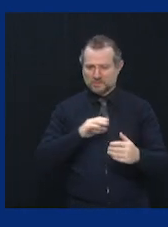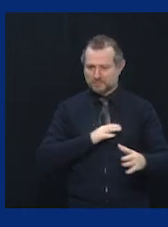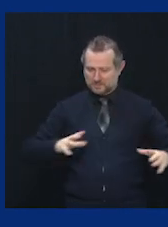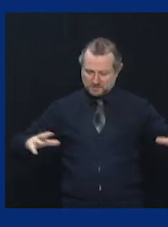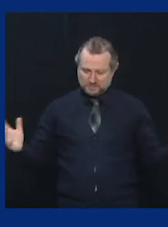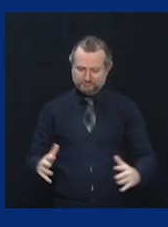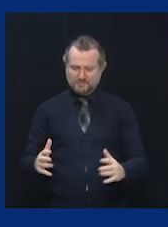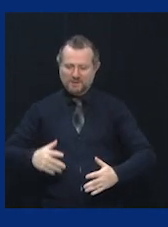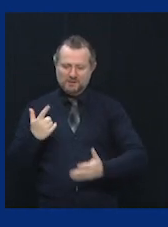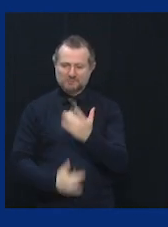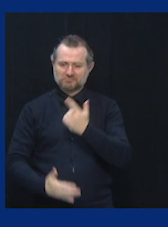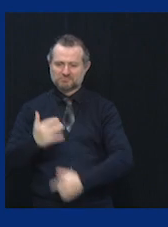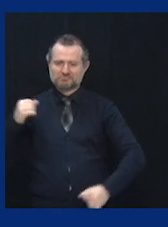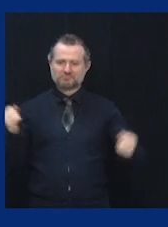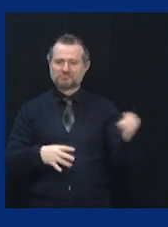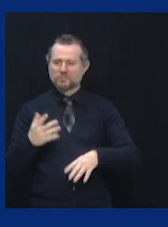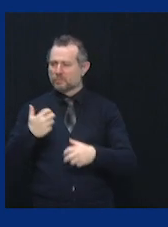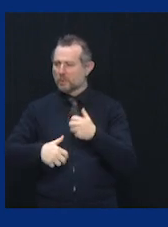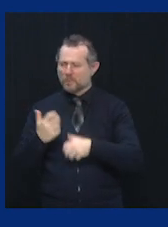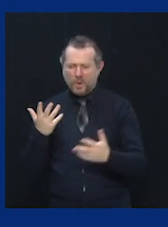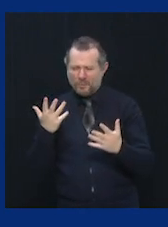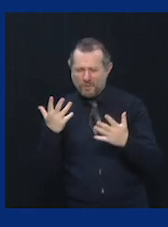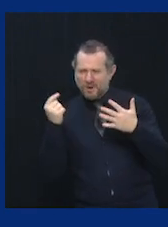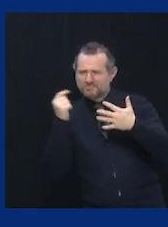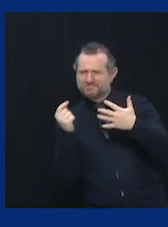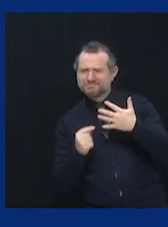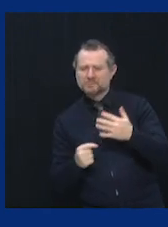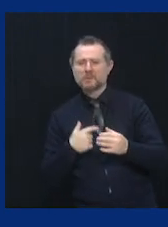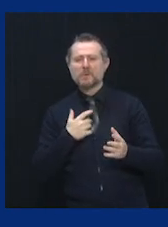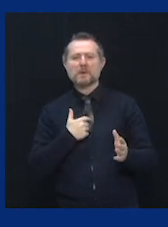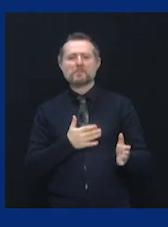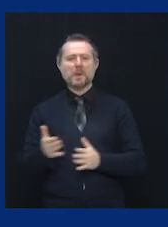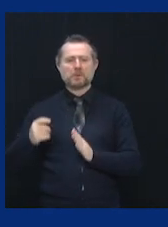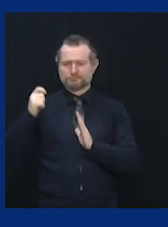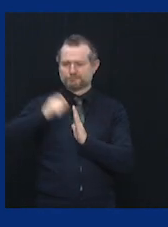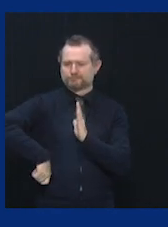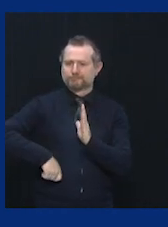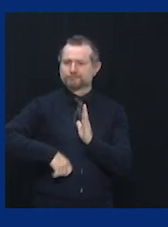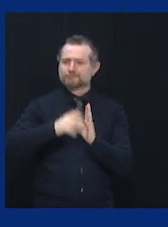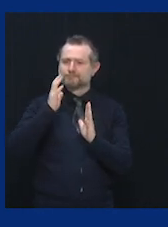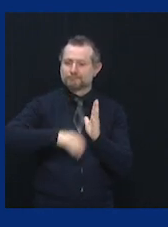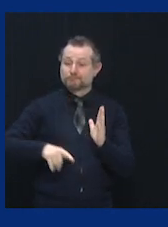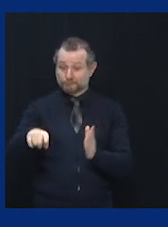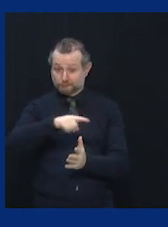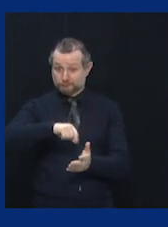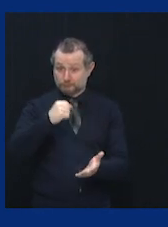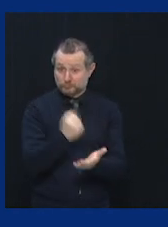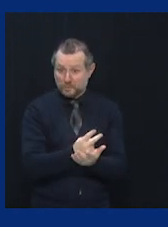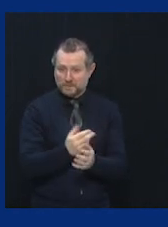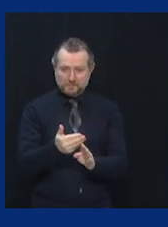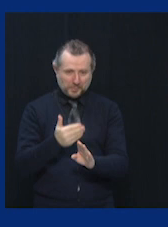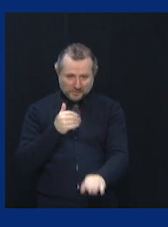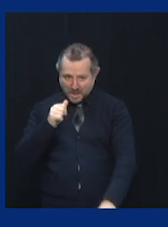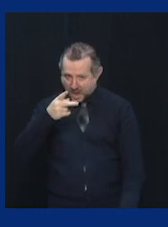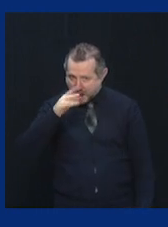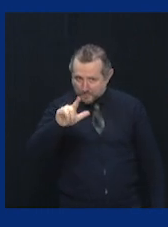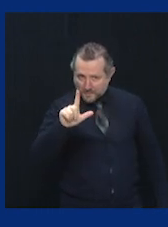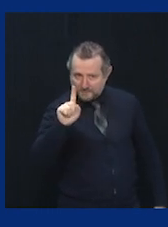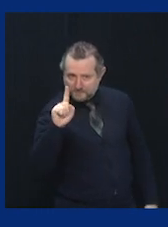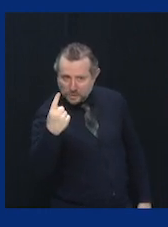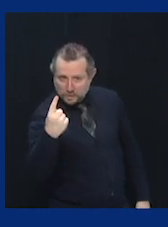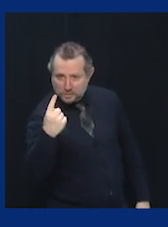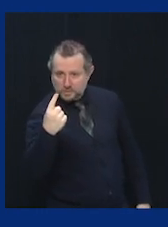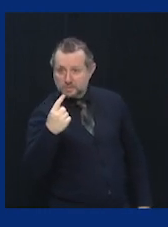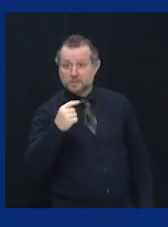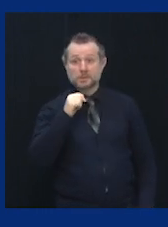a plan that your community accepts by April 1. And if not, April 1 is when we pass